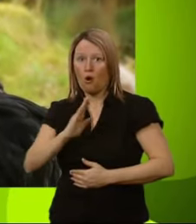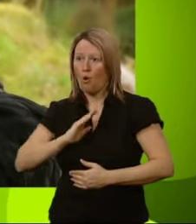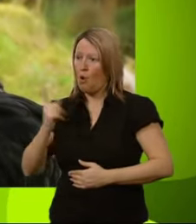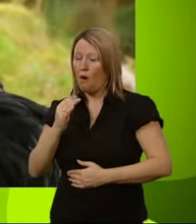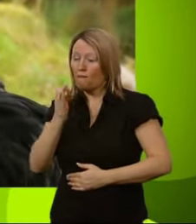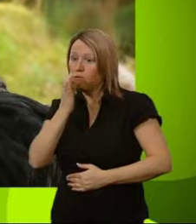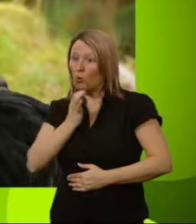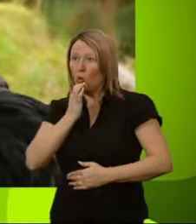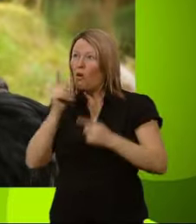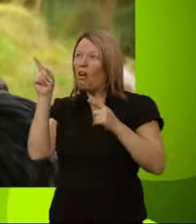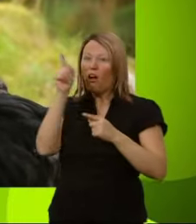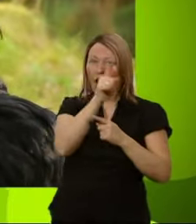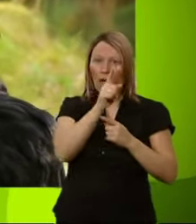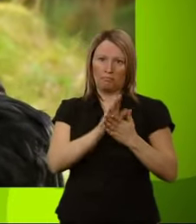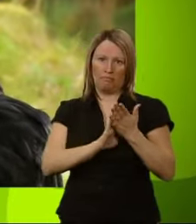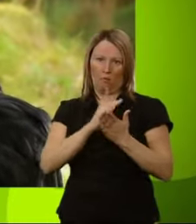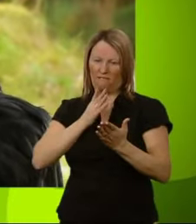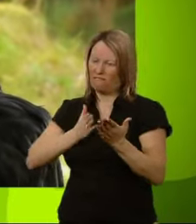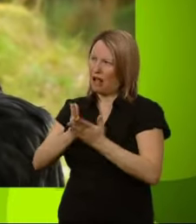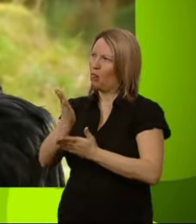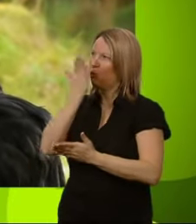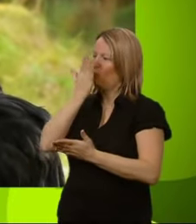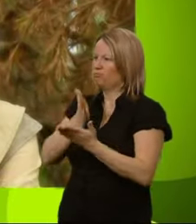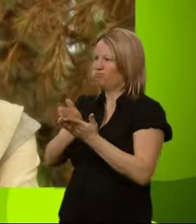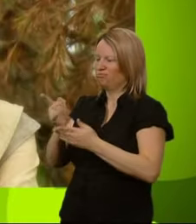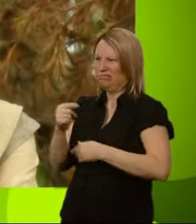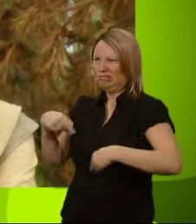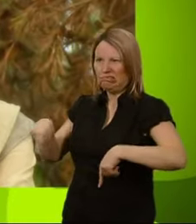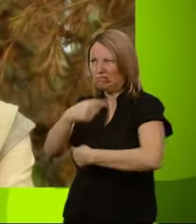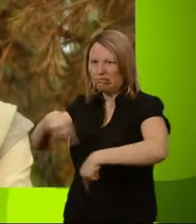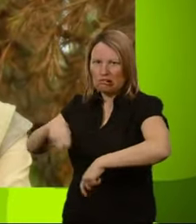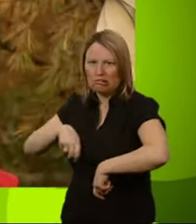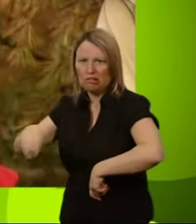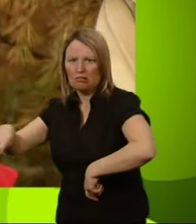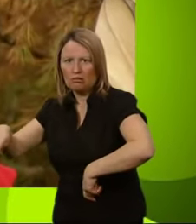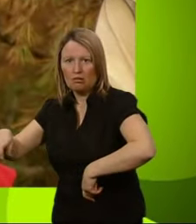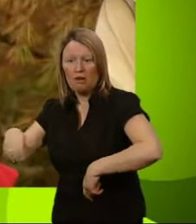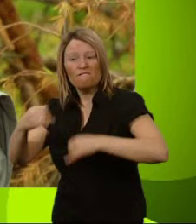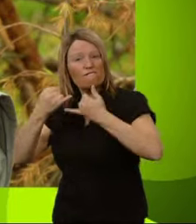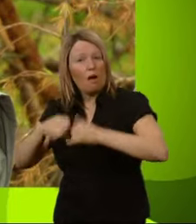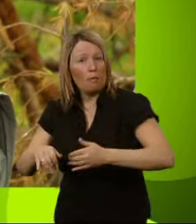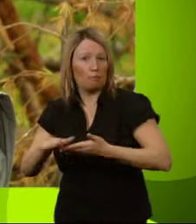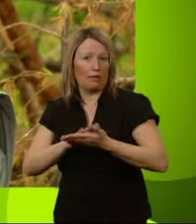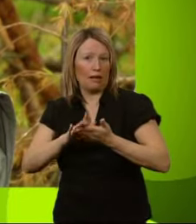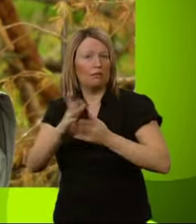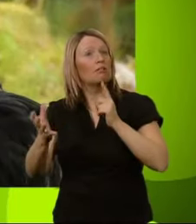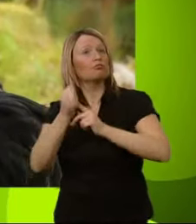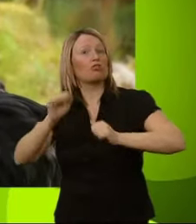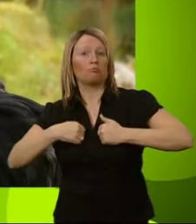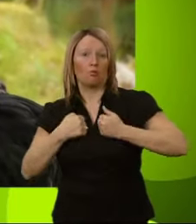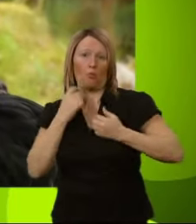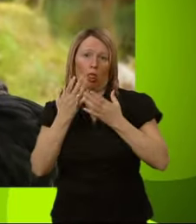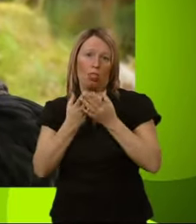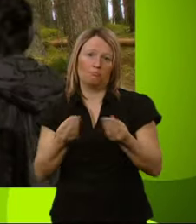warrior who holds the fewest must face the most potent of trials. Fail this, and your hopes of becoming Ultimate Champion